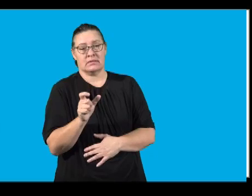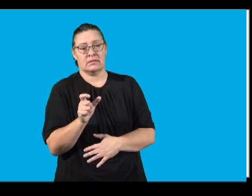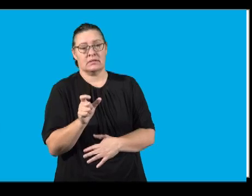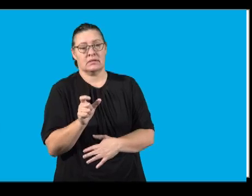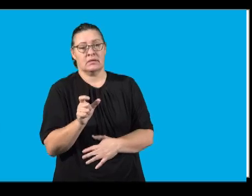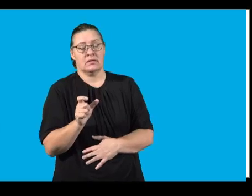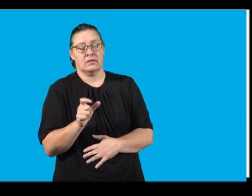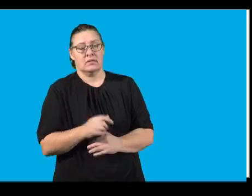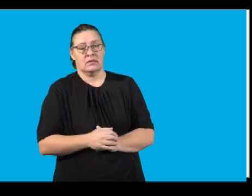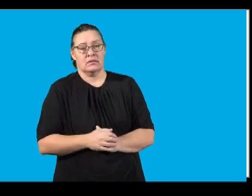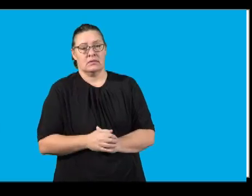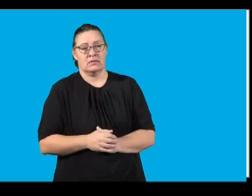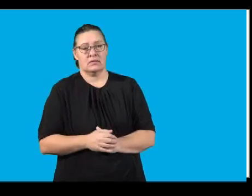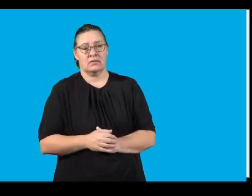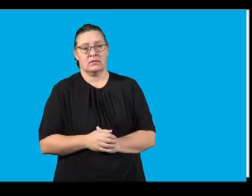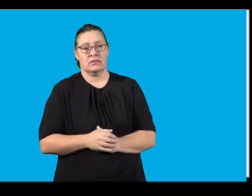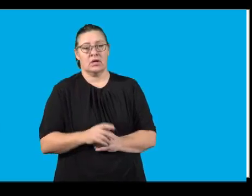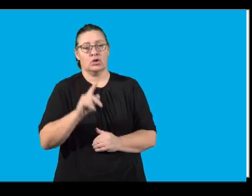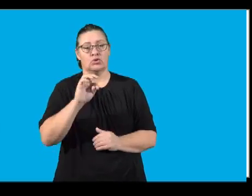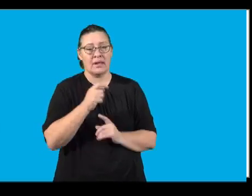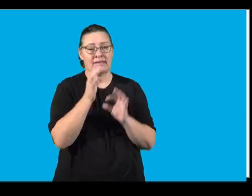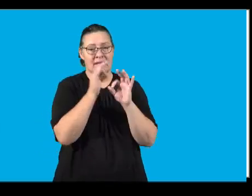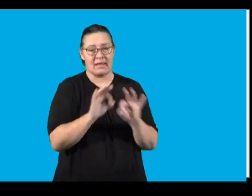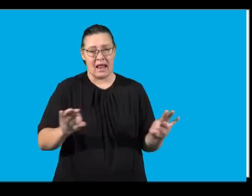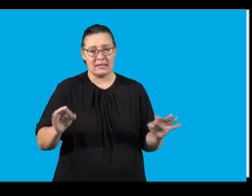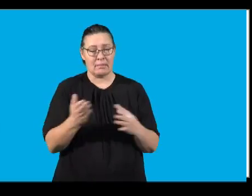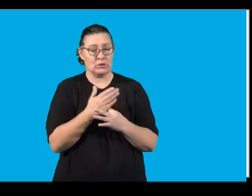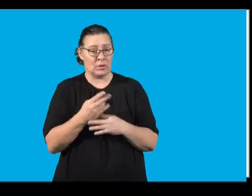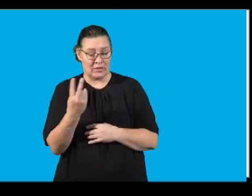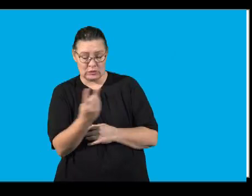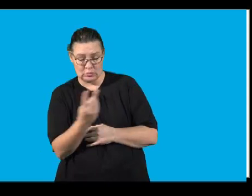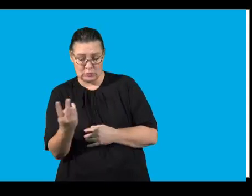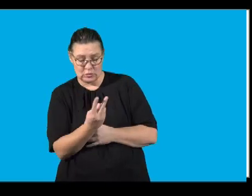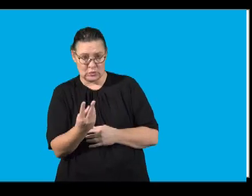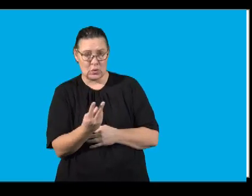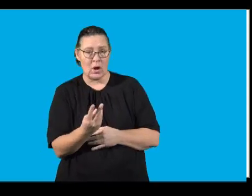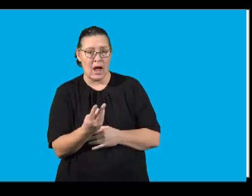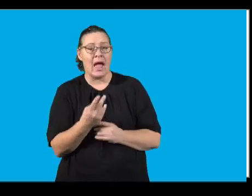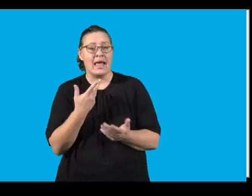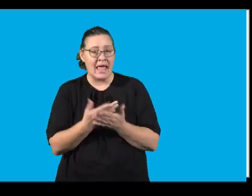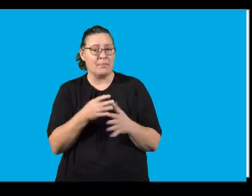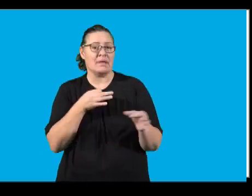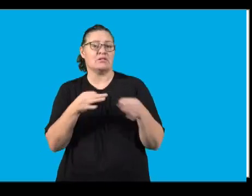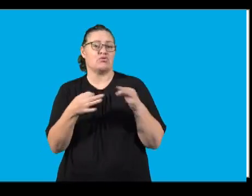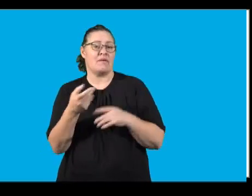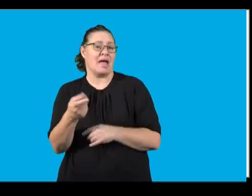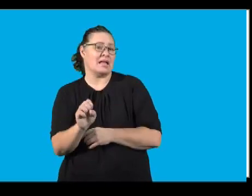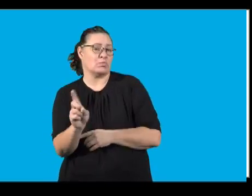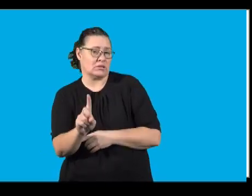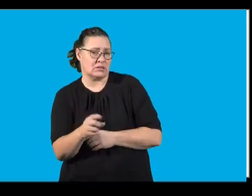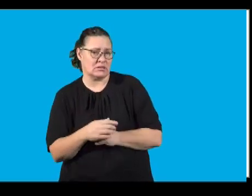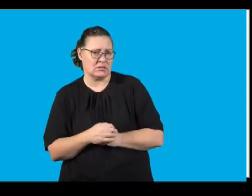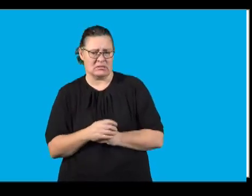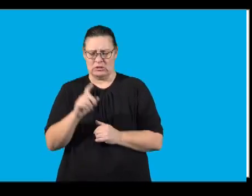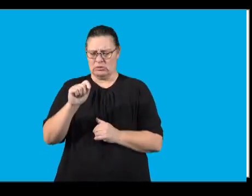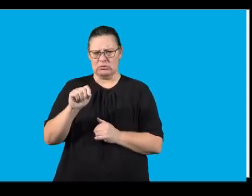word, the truculent silence between the 2 can be described as what? Now remember, you might not know